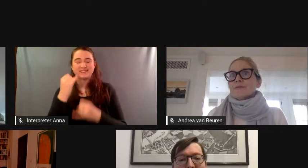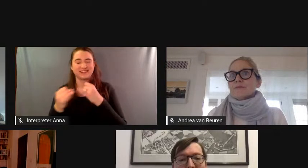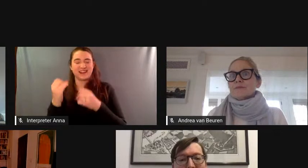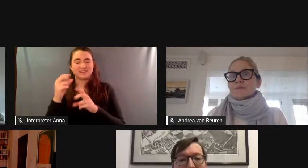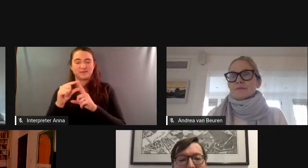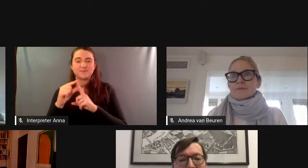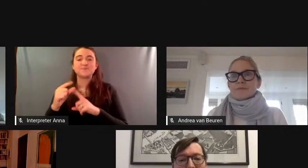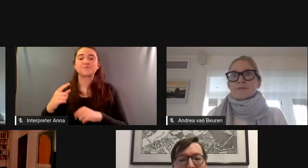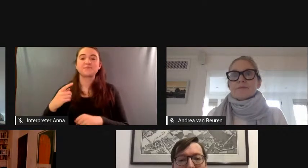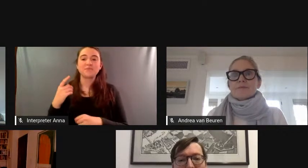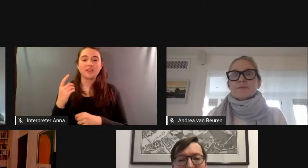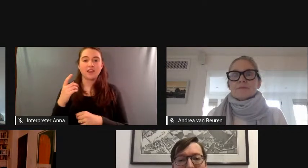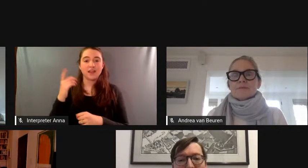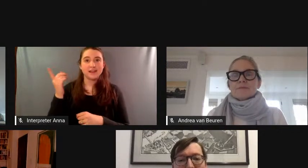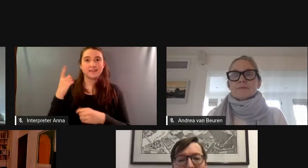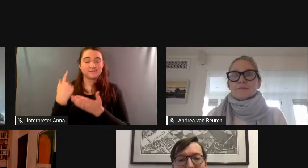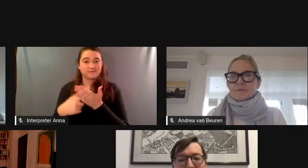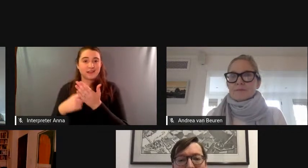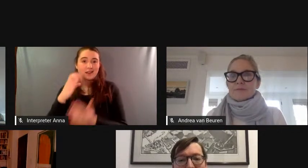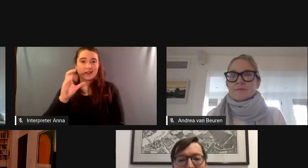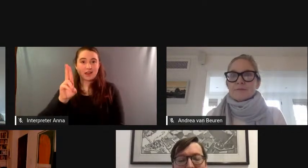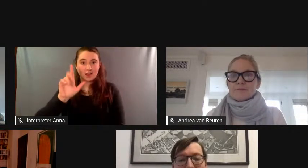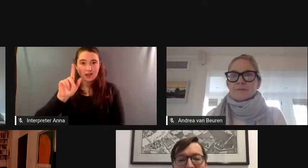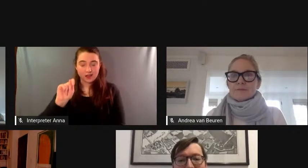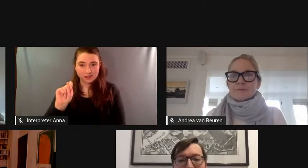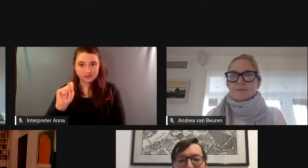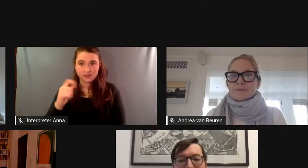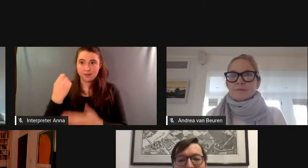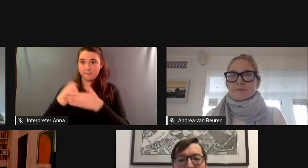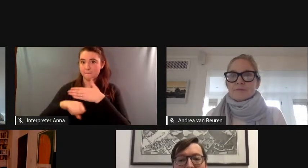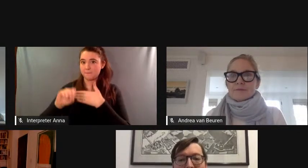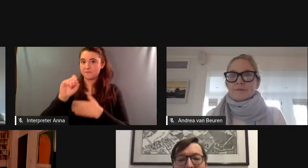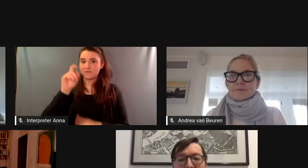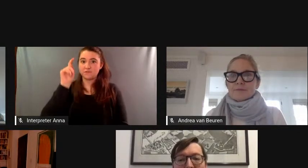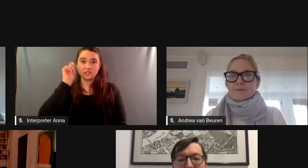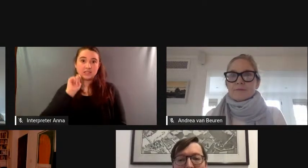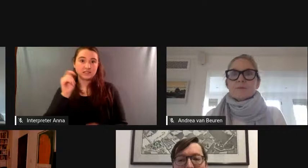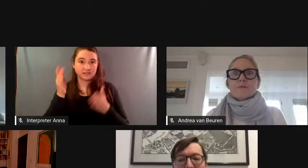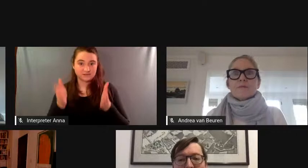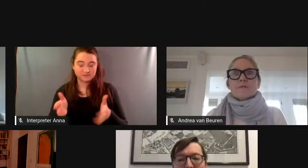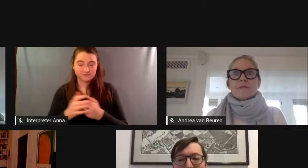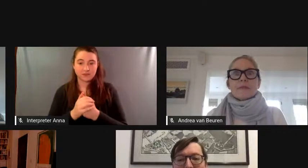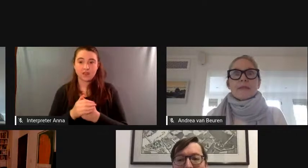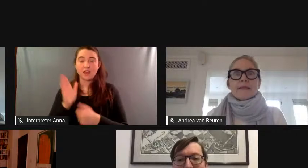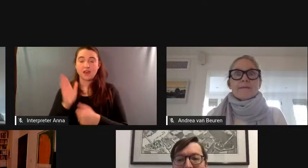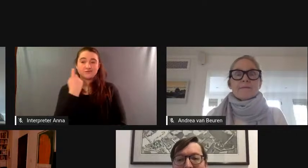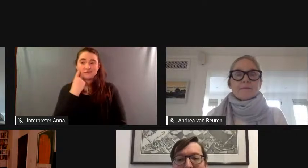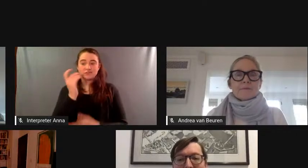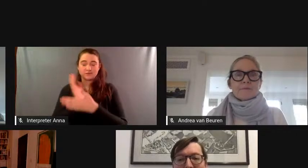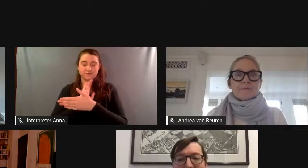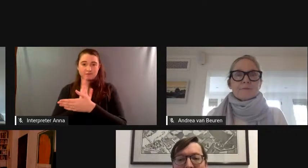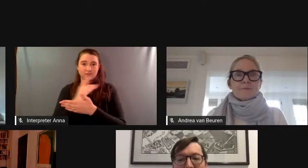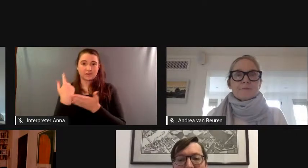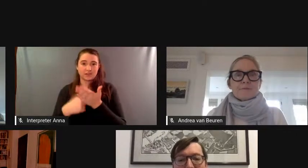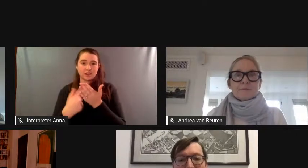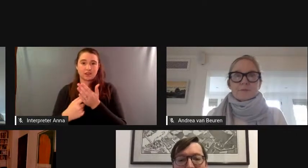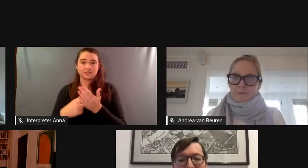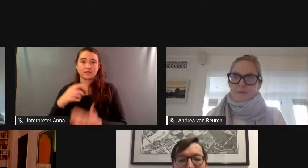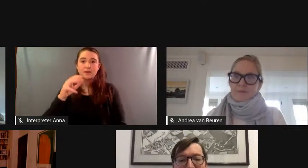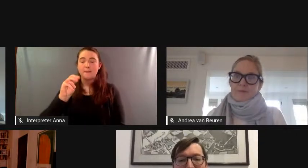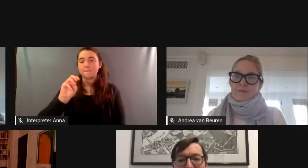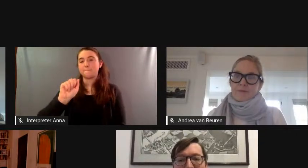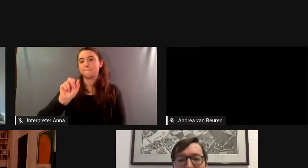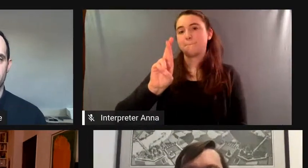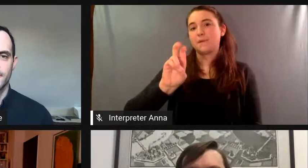teenage about early youth culture and the birth of teenagers and his recent film recorder is about activist marion stokes